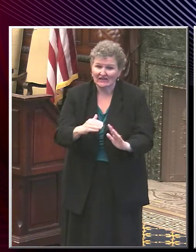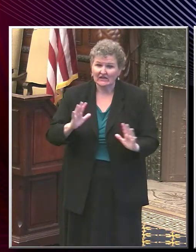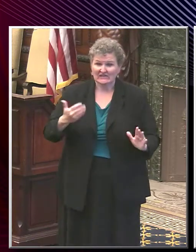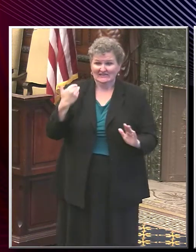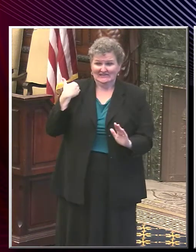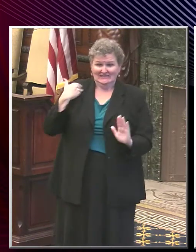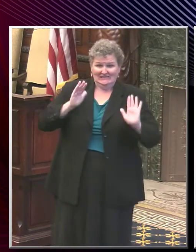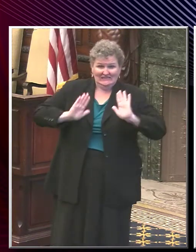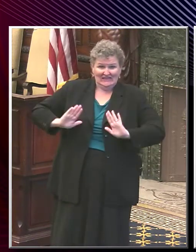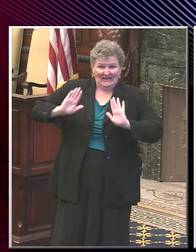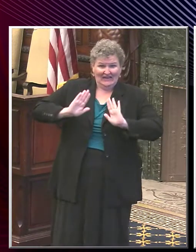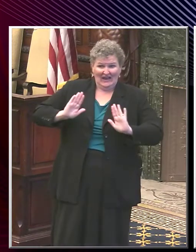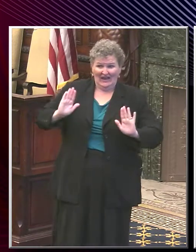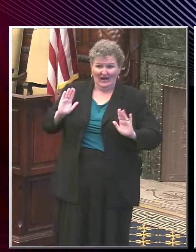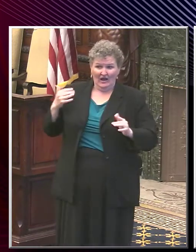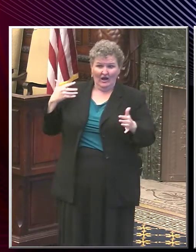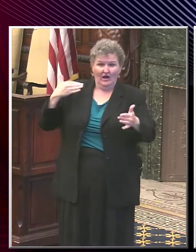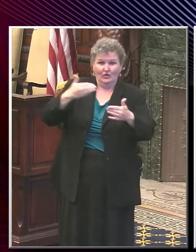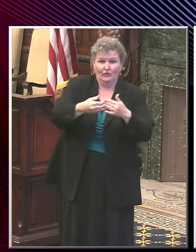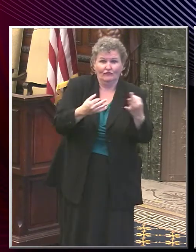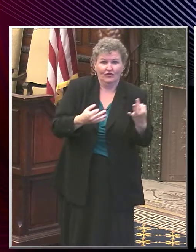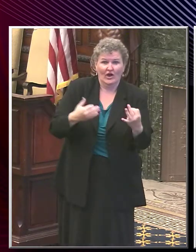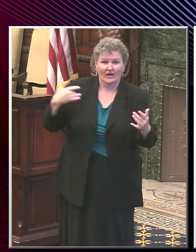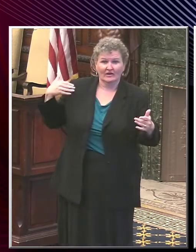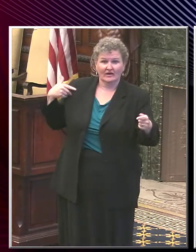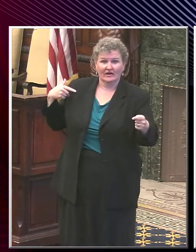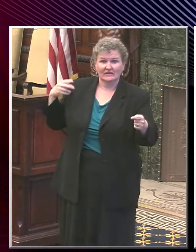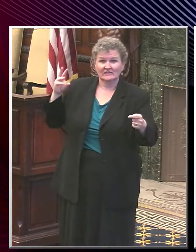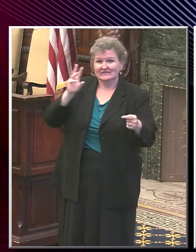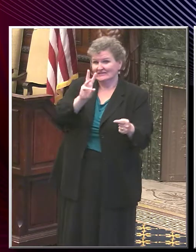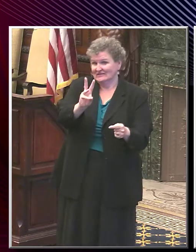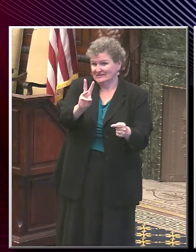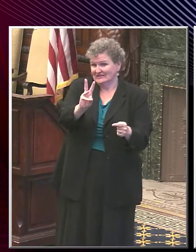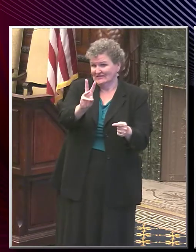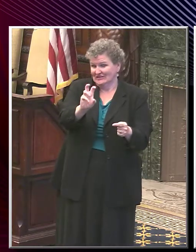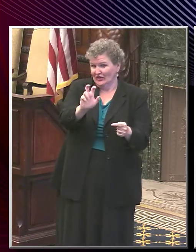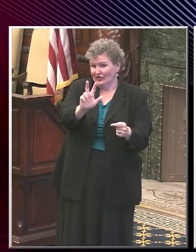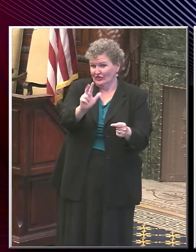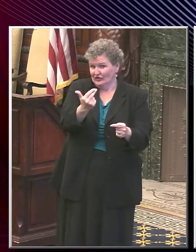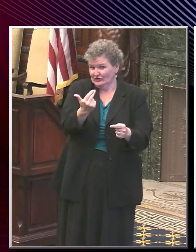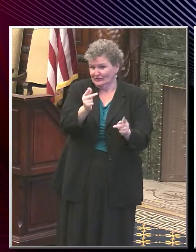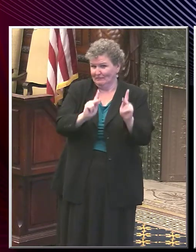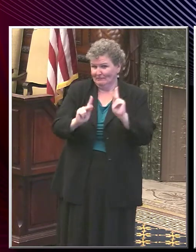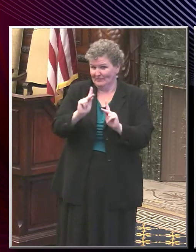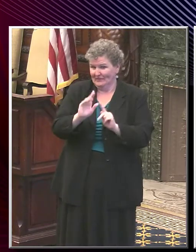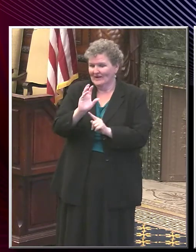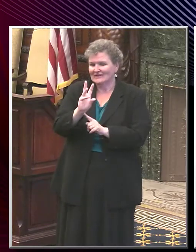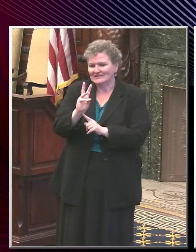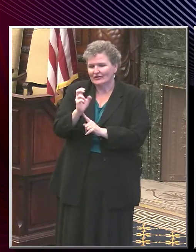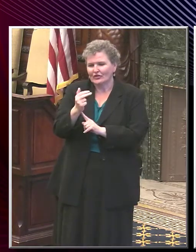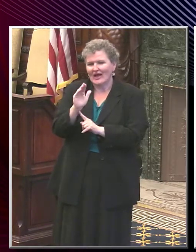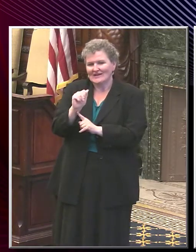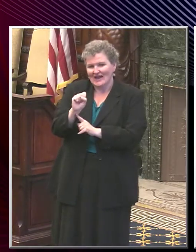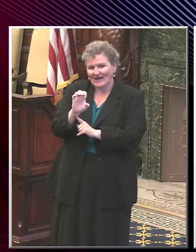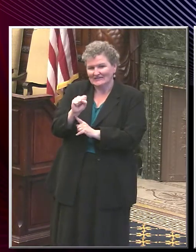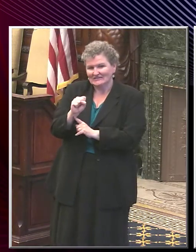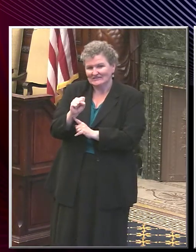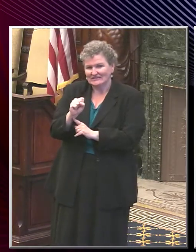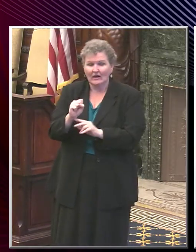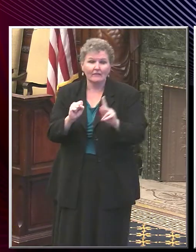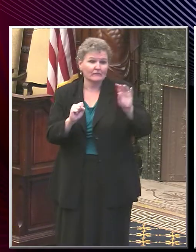to reach 613 cases for which we had phone numbers. 55% of those people completed the